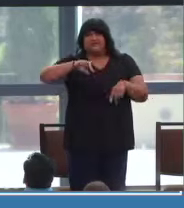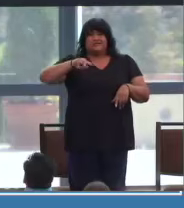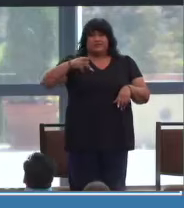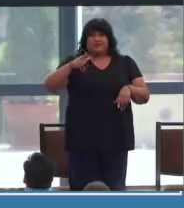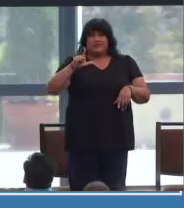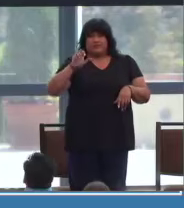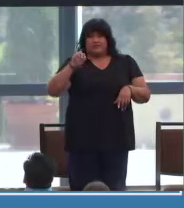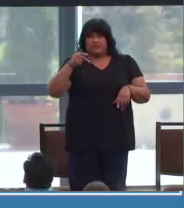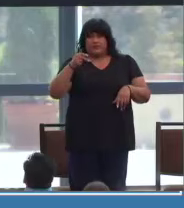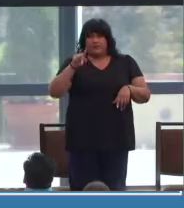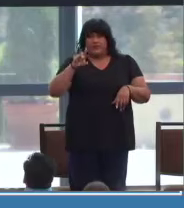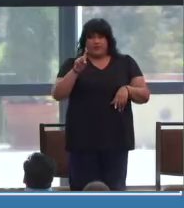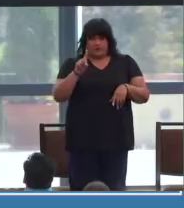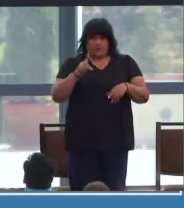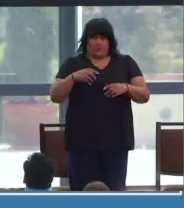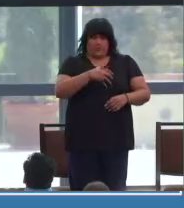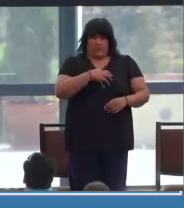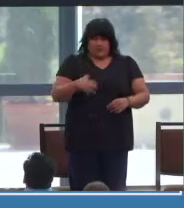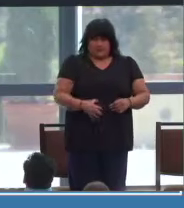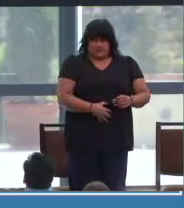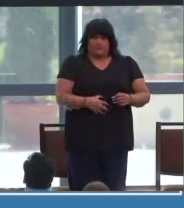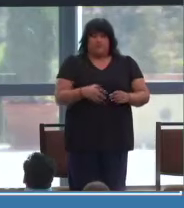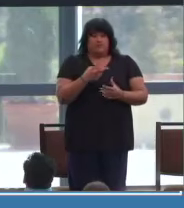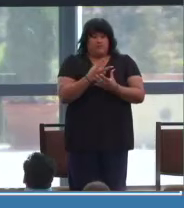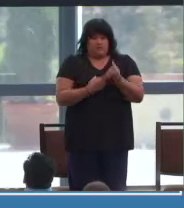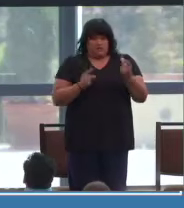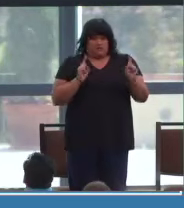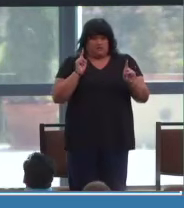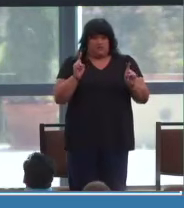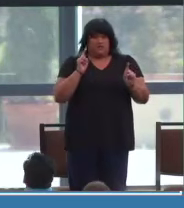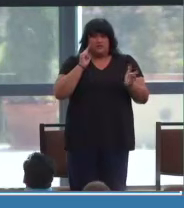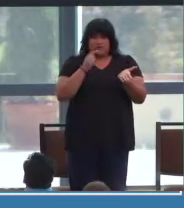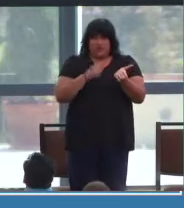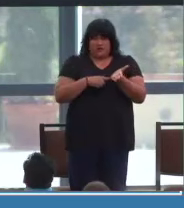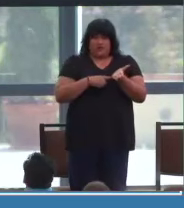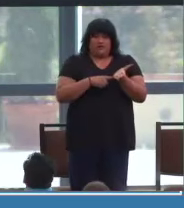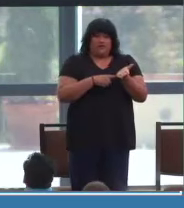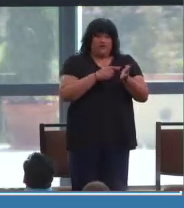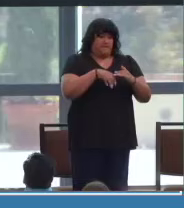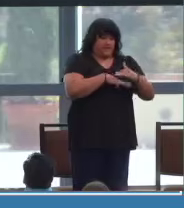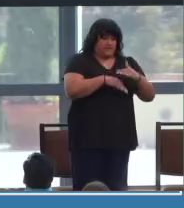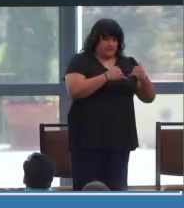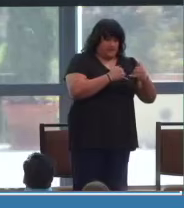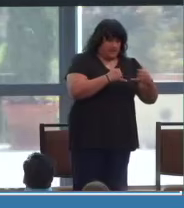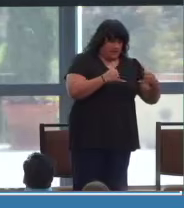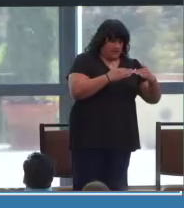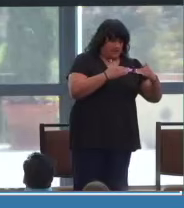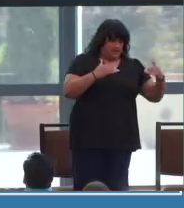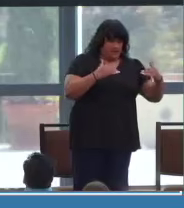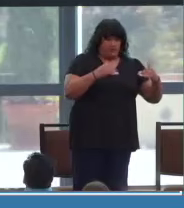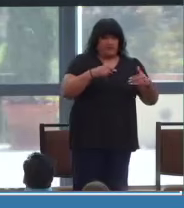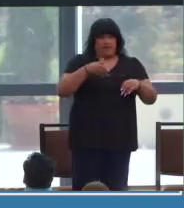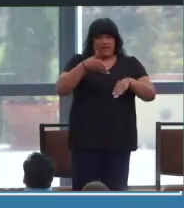organs. And for both, you can see from baseline levels to after getting the T